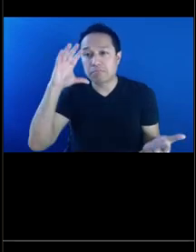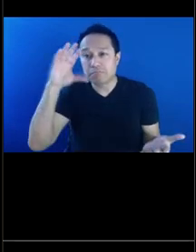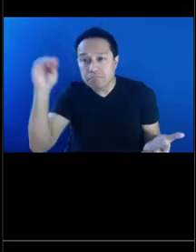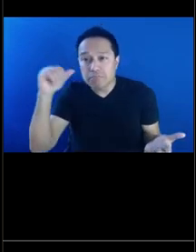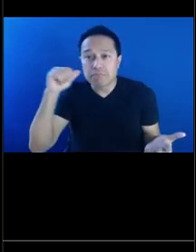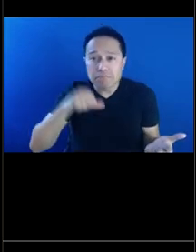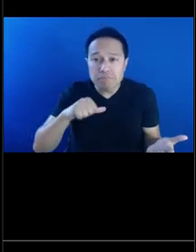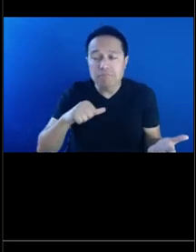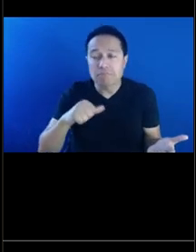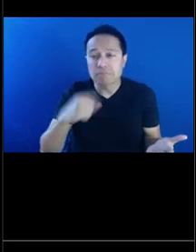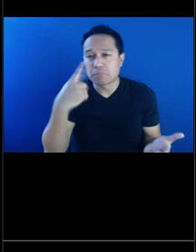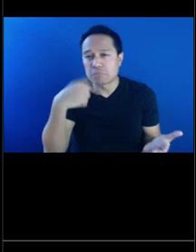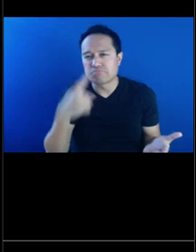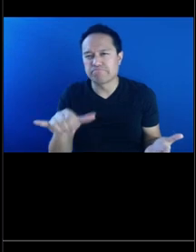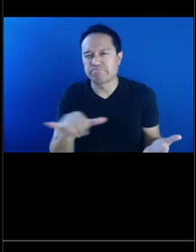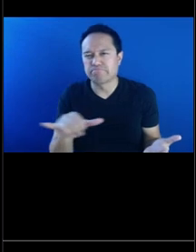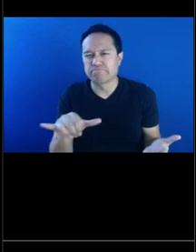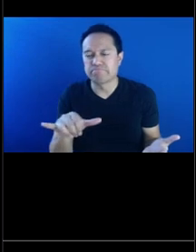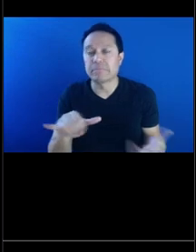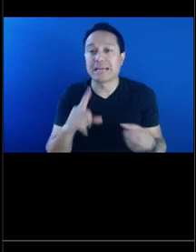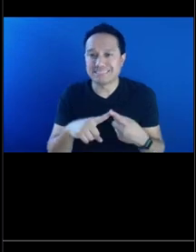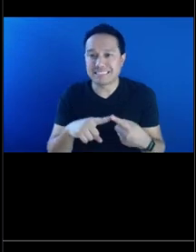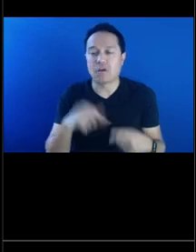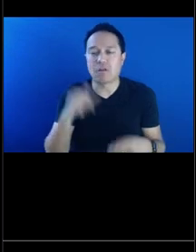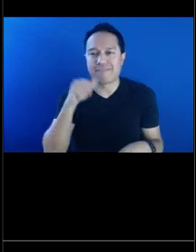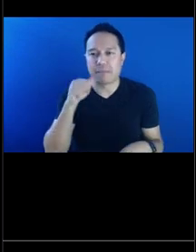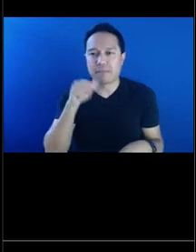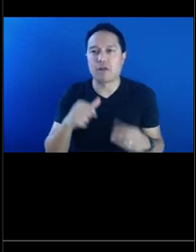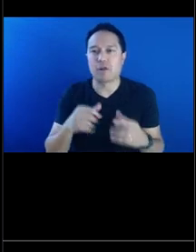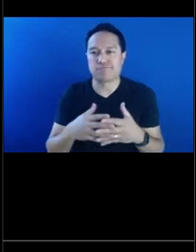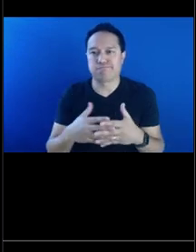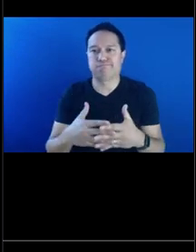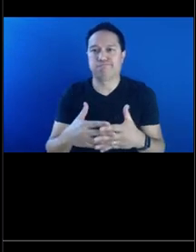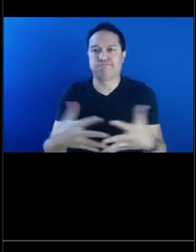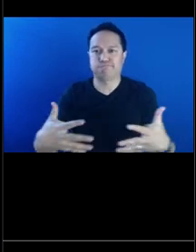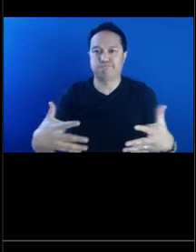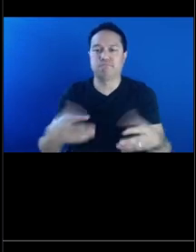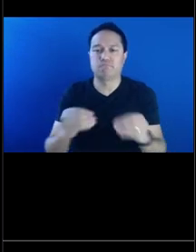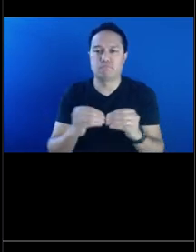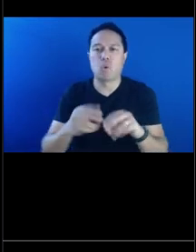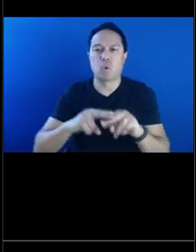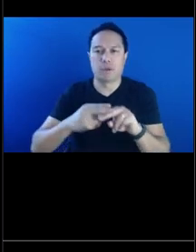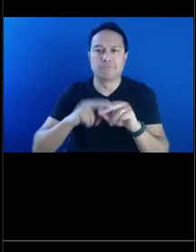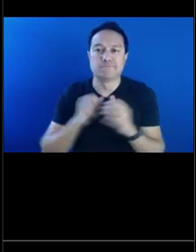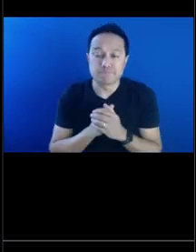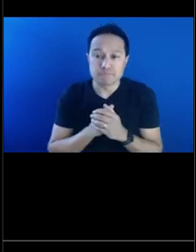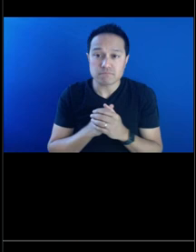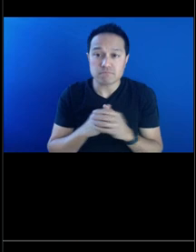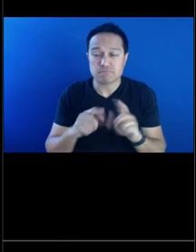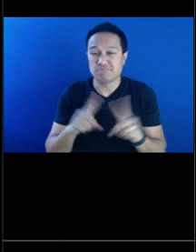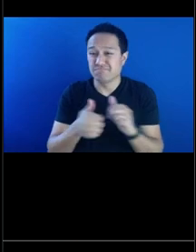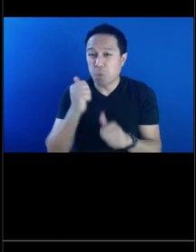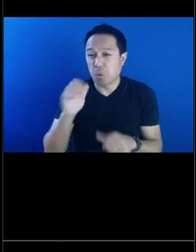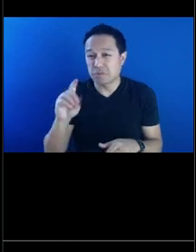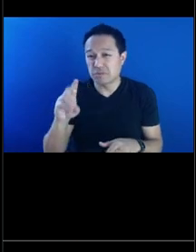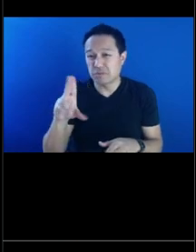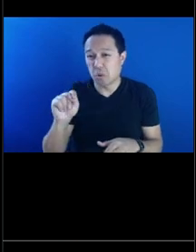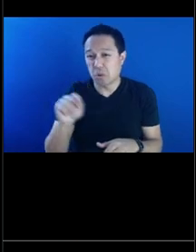similar in size until the females start packing on a lot of weight when they're having a pup. But most of the adults we see are probably